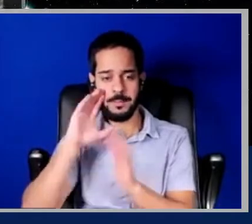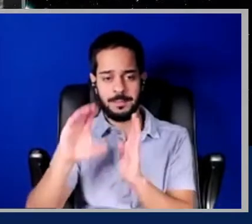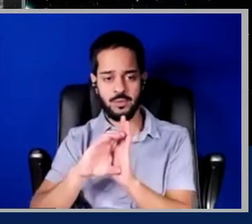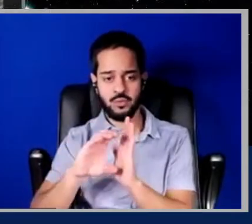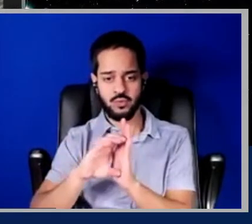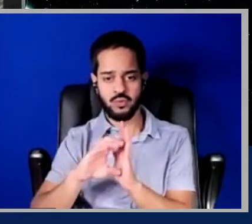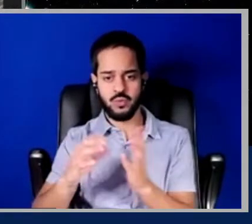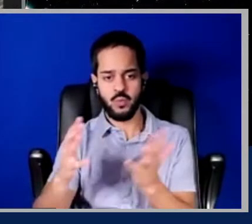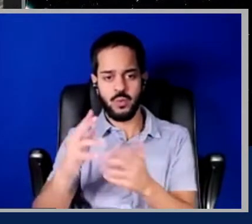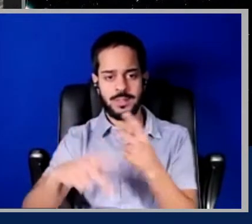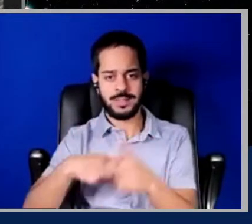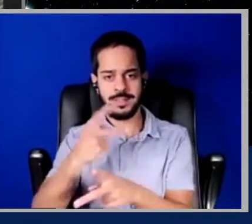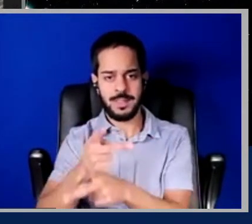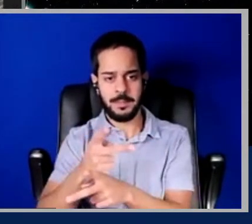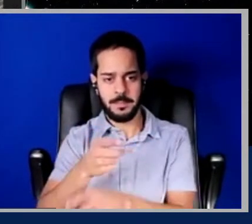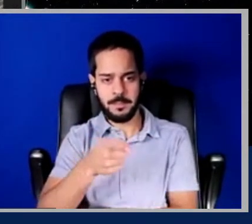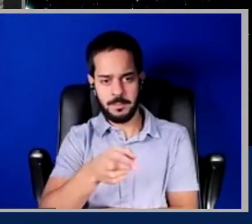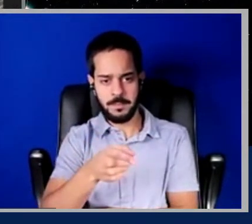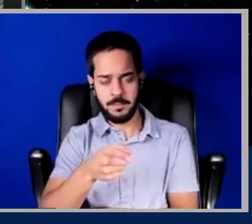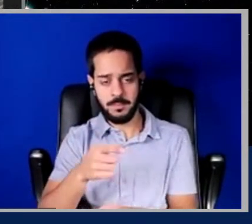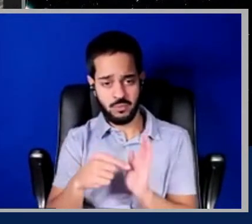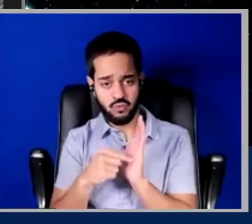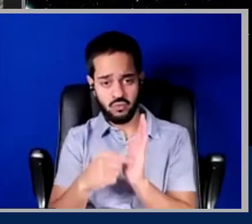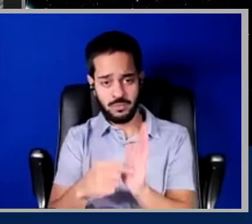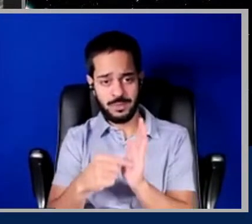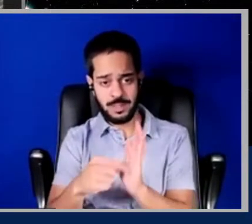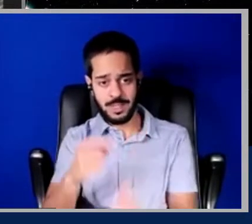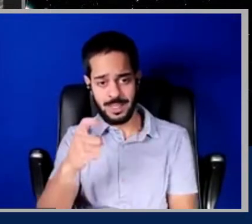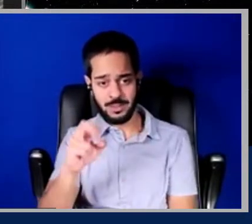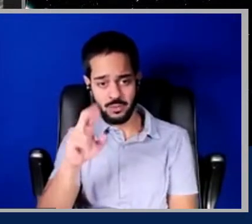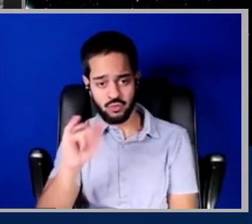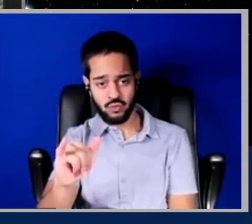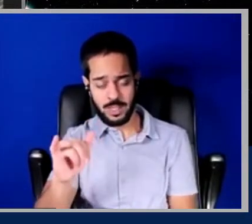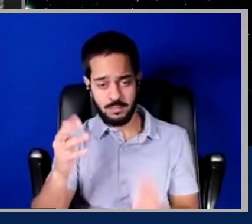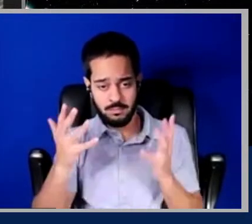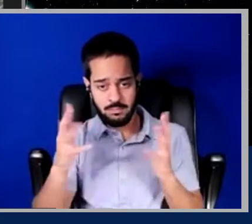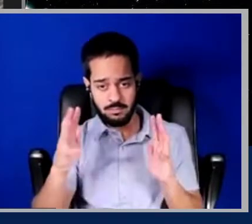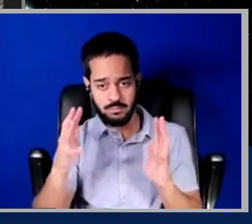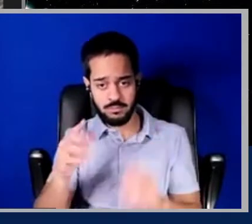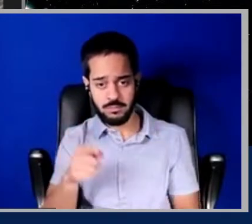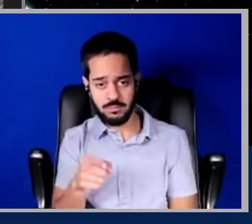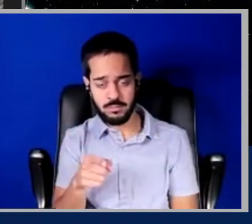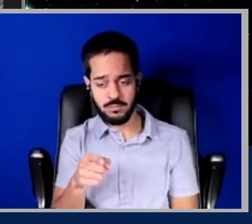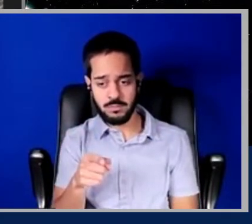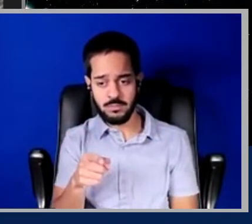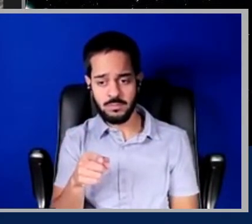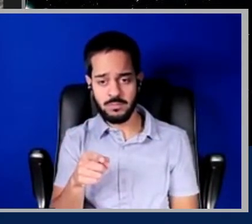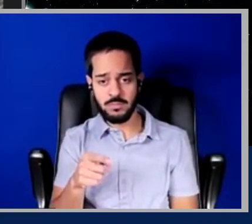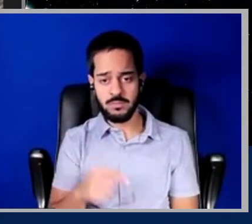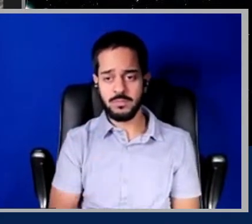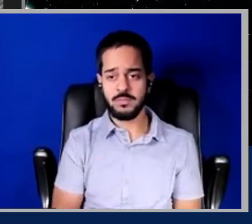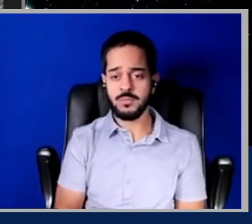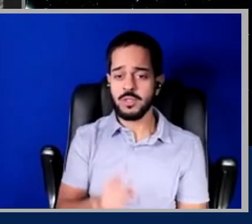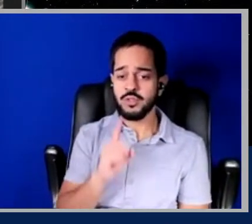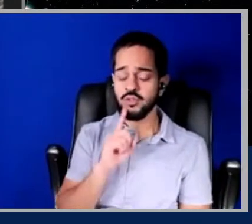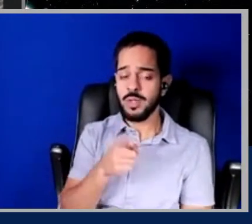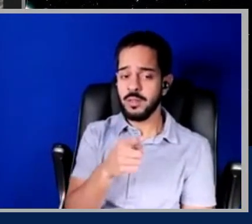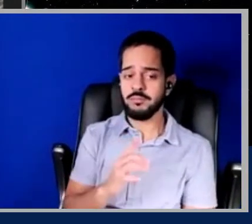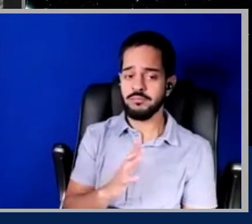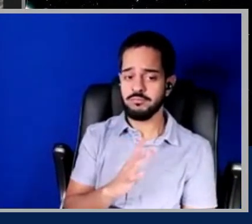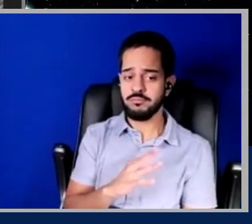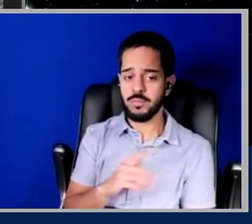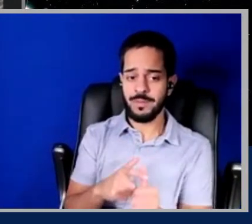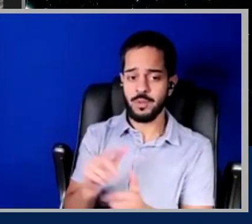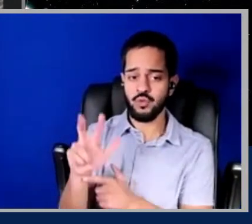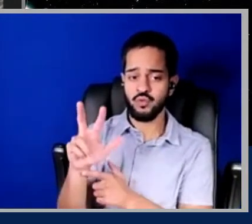of, is that only representing X-ray emission? In this so this is actually, what's really fun about the 3D printing project